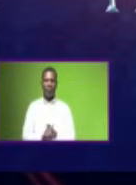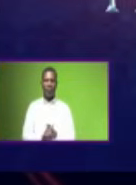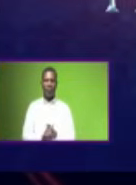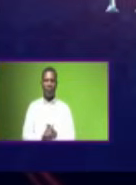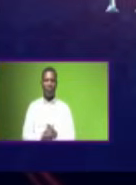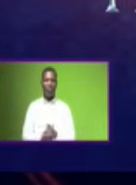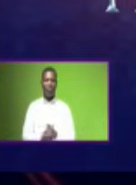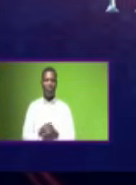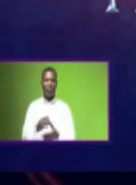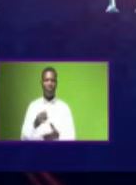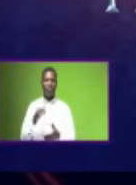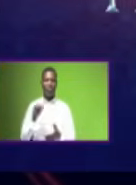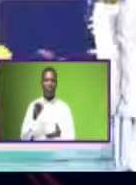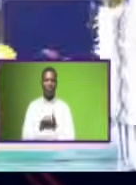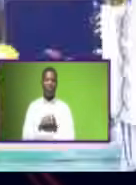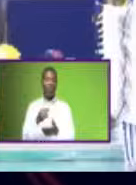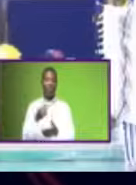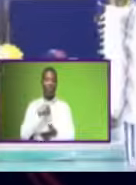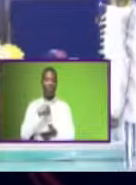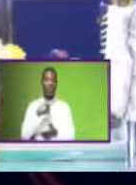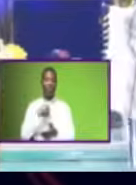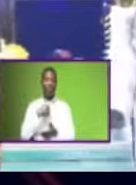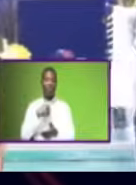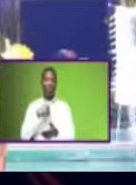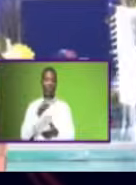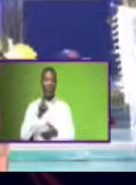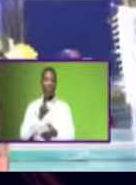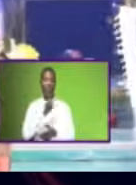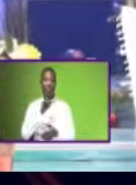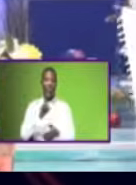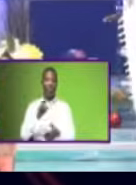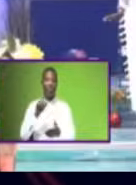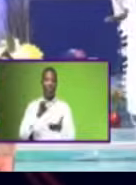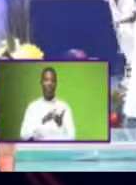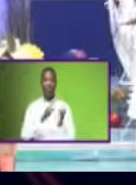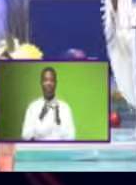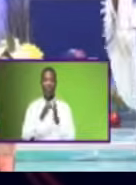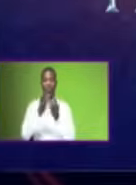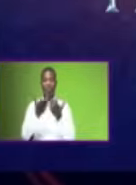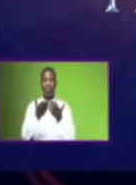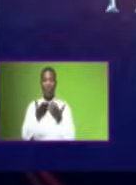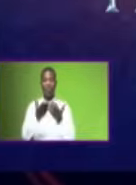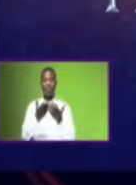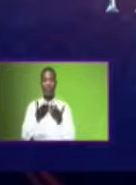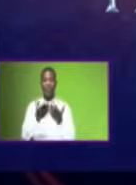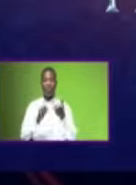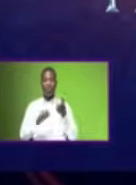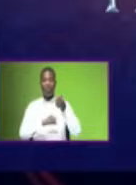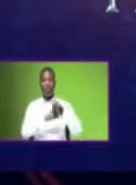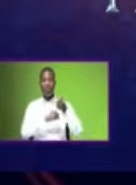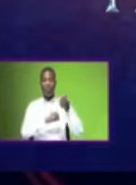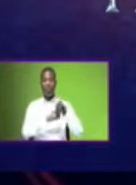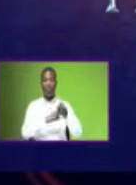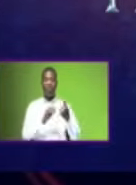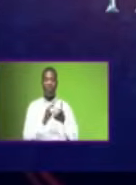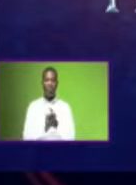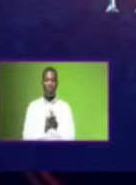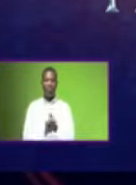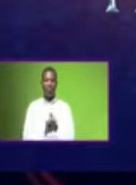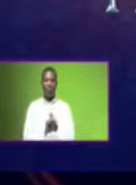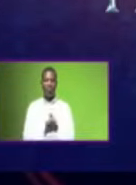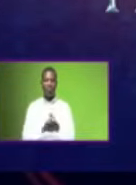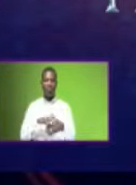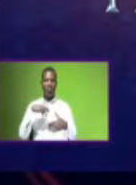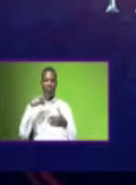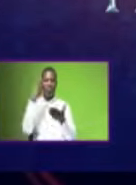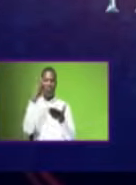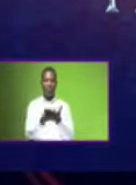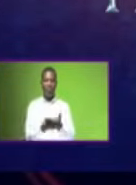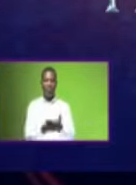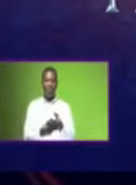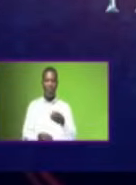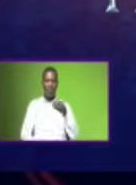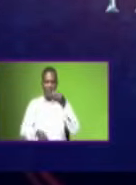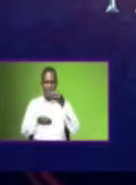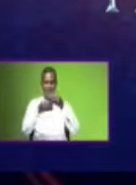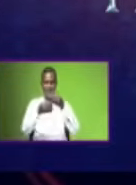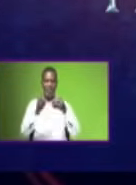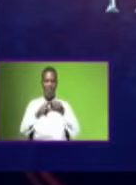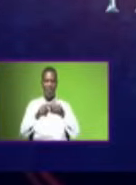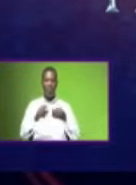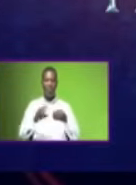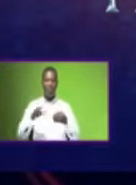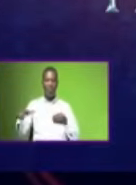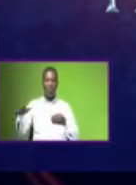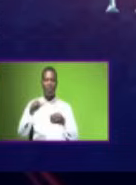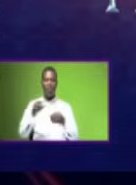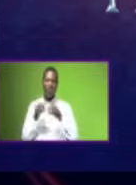the Bible verse. And I have also backed it with a Bible quotation. To